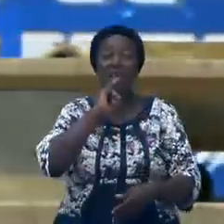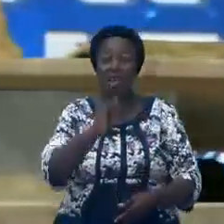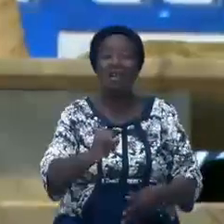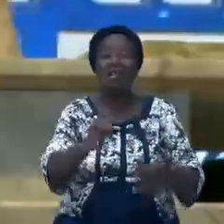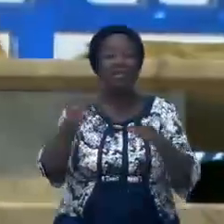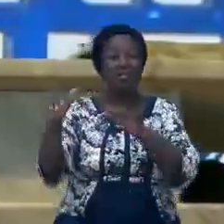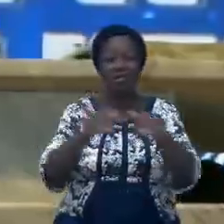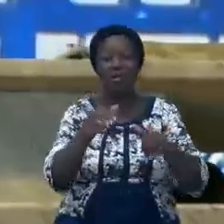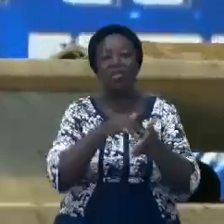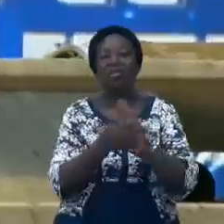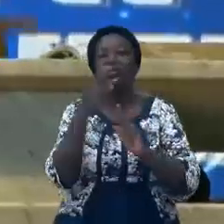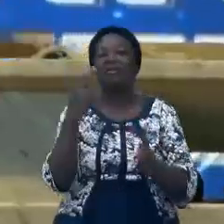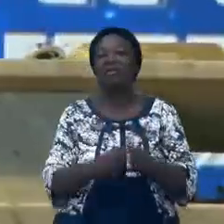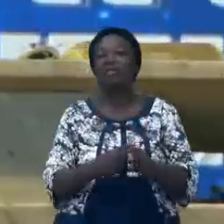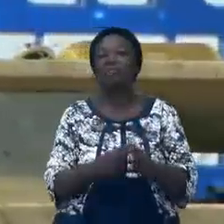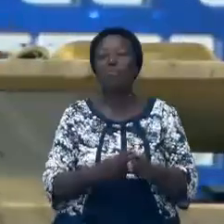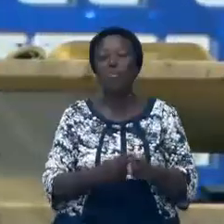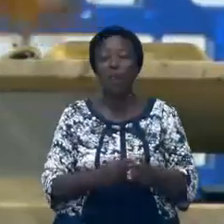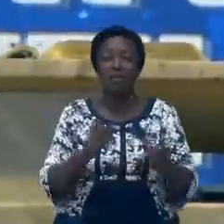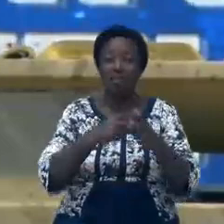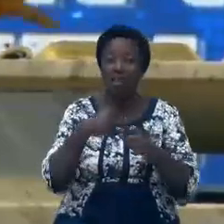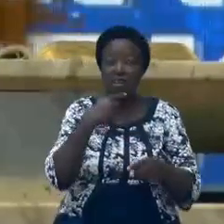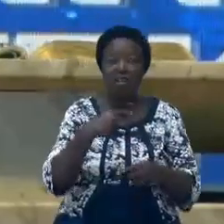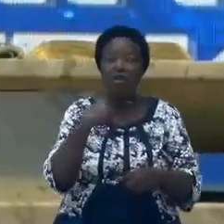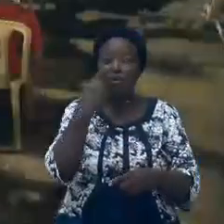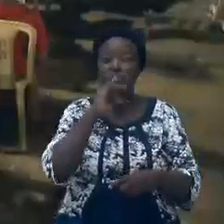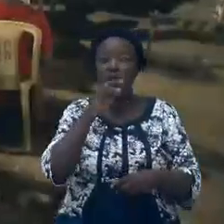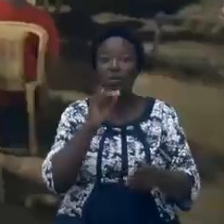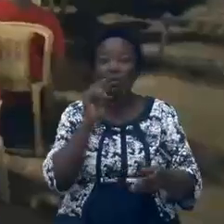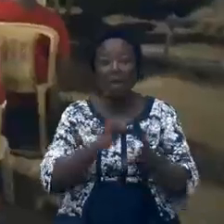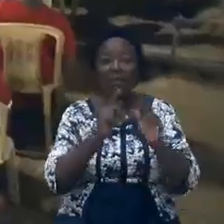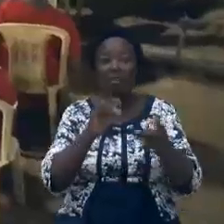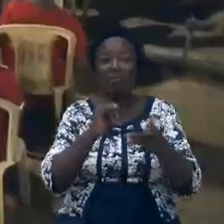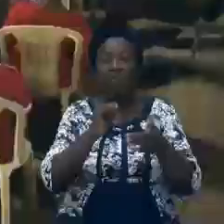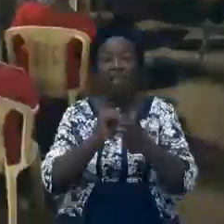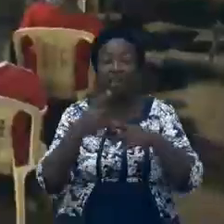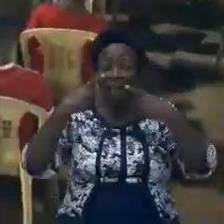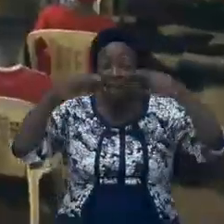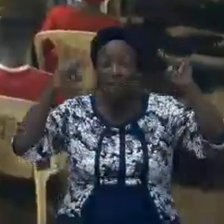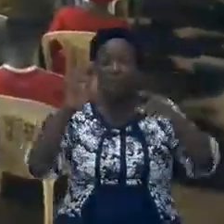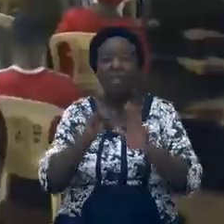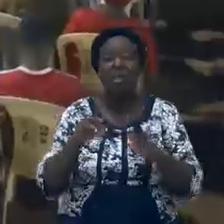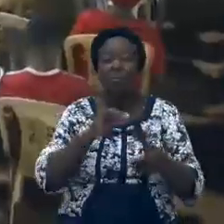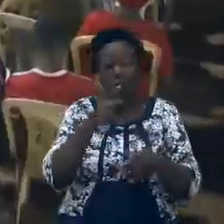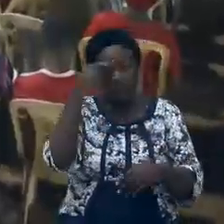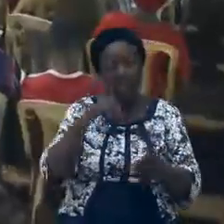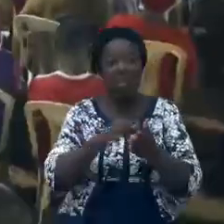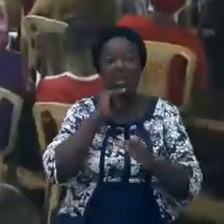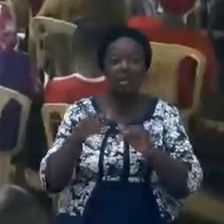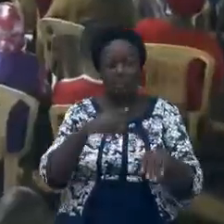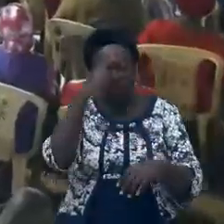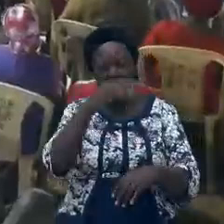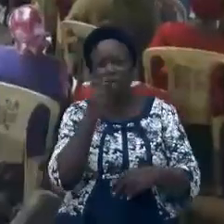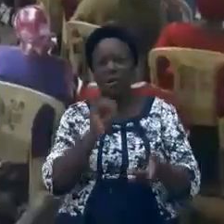come to you now. It is done. Then he said, who is the one making the